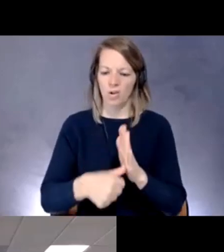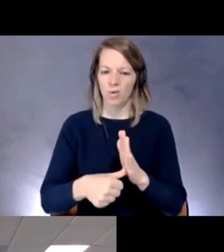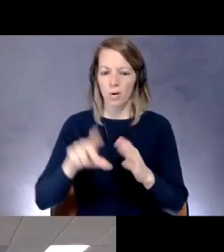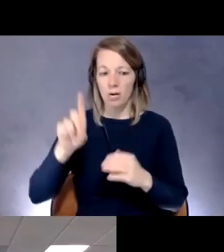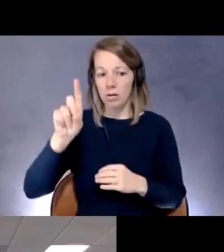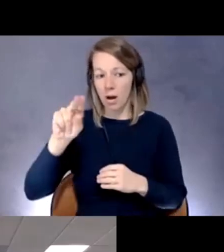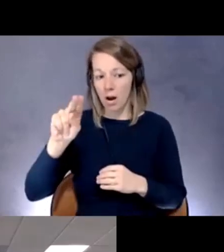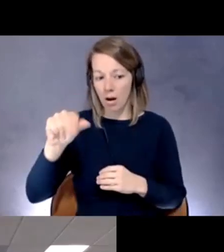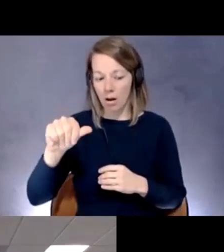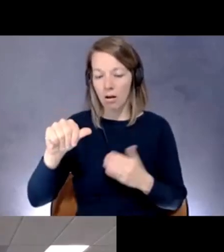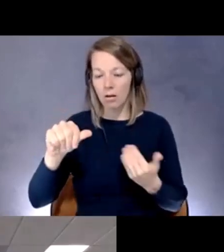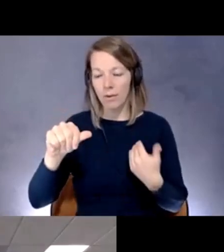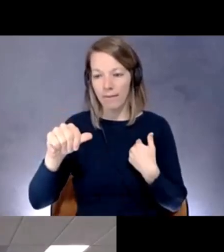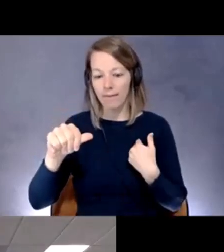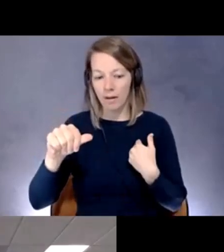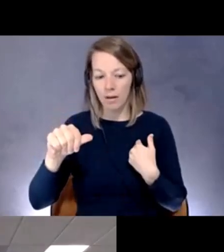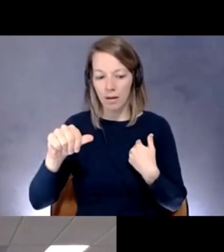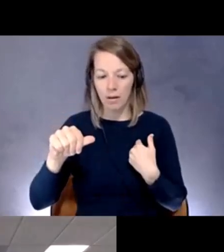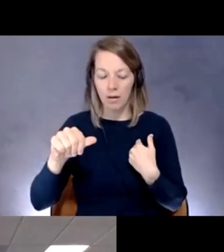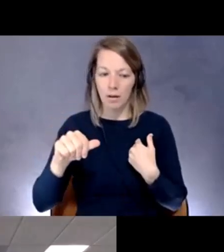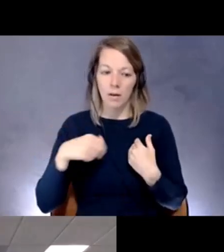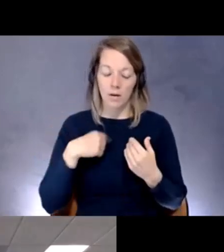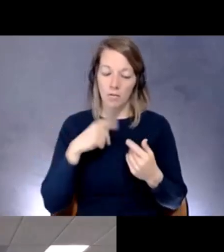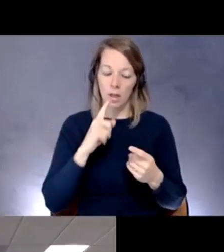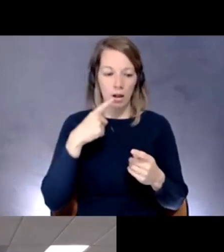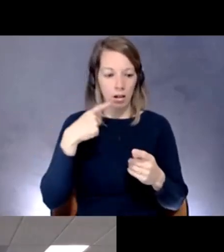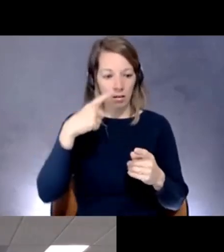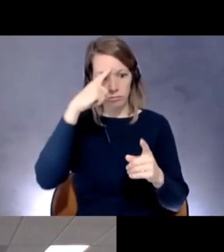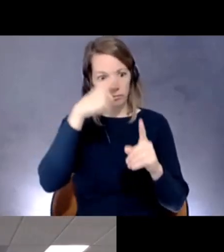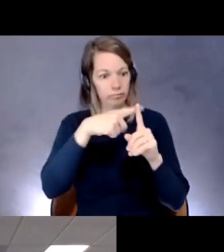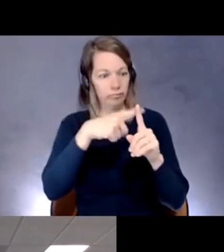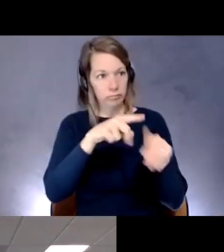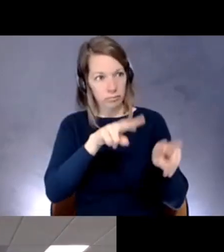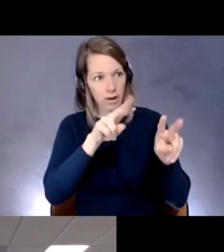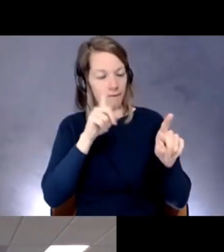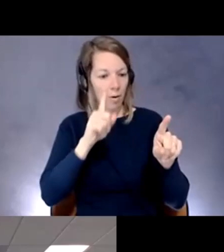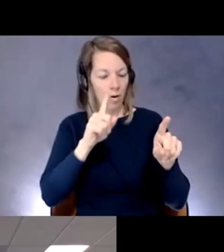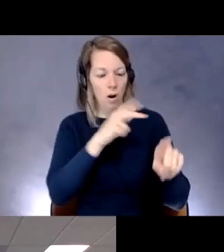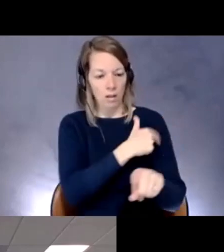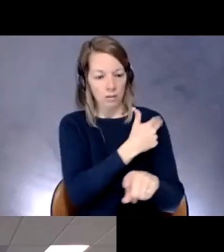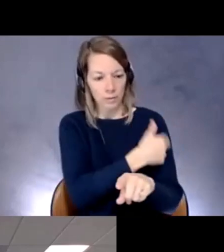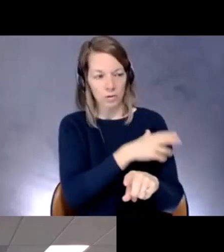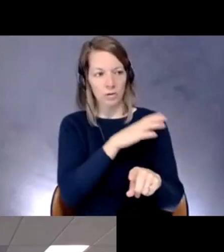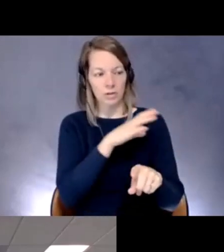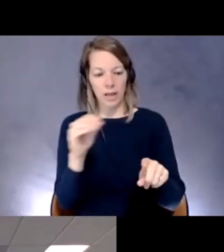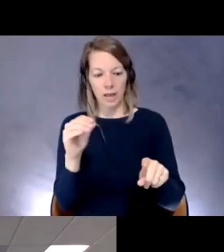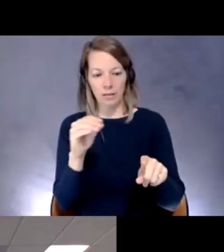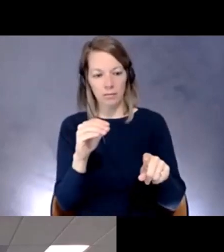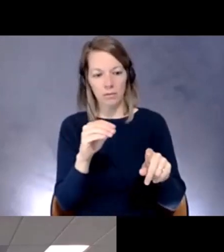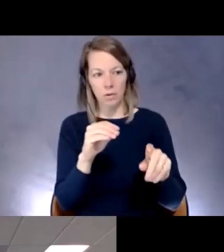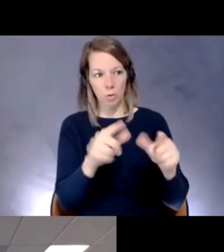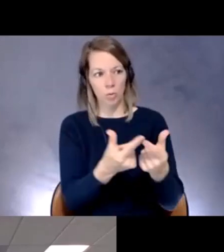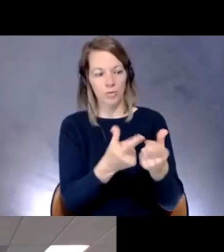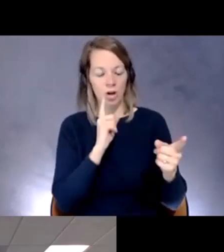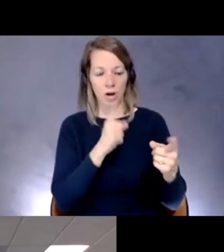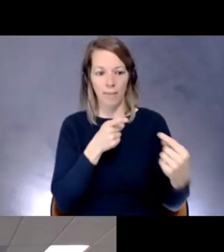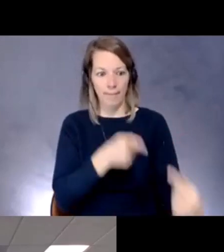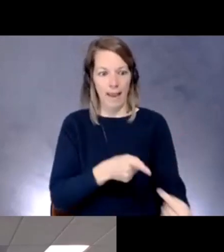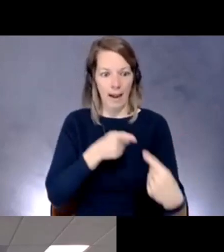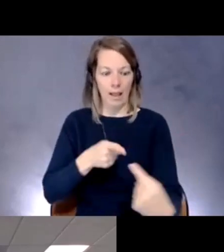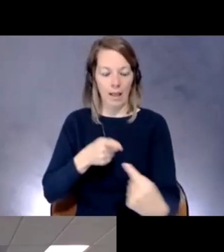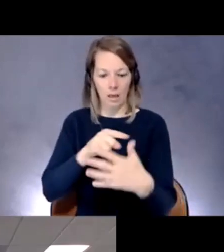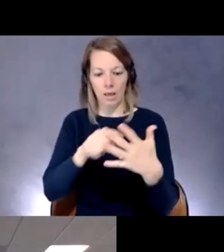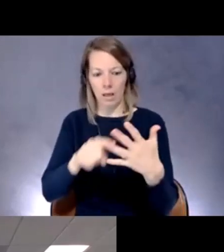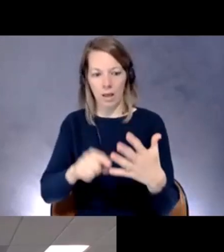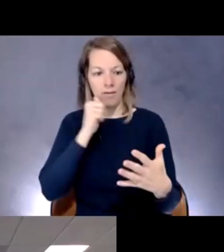Donna, we do have admiration, great admiration, for we know hospitals and physician groups are, you know, battling every day to